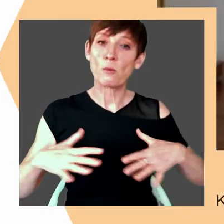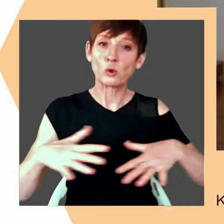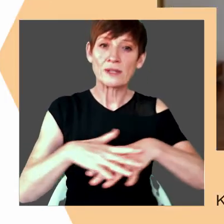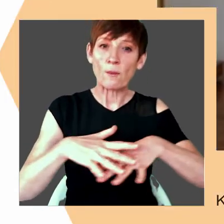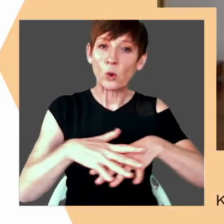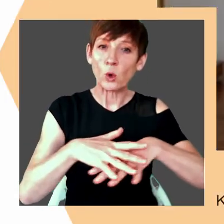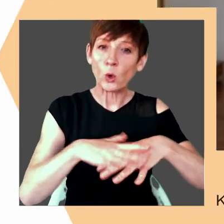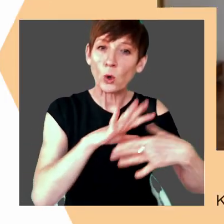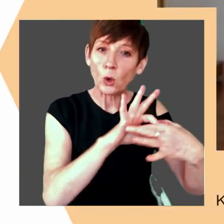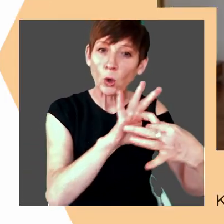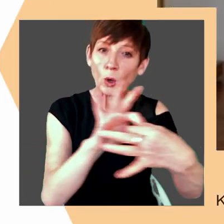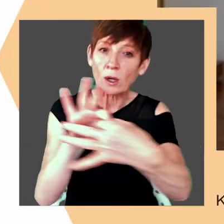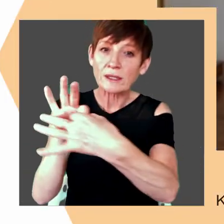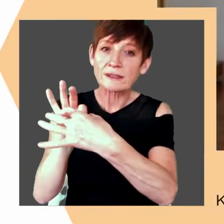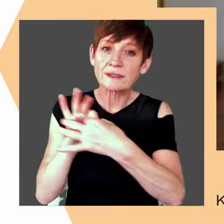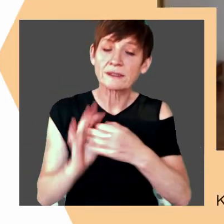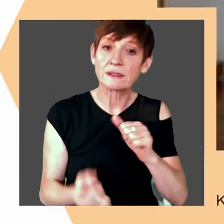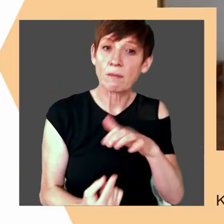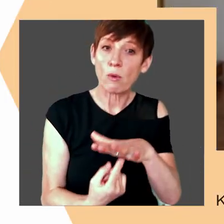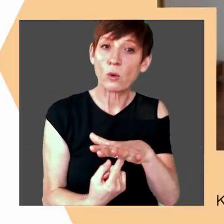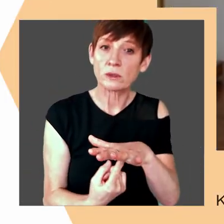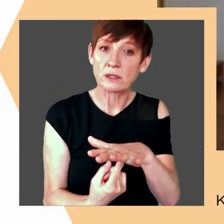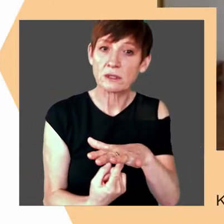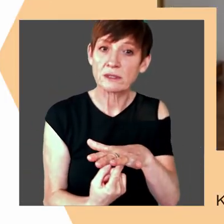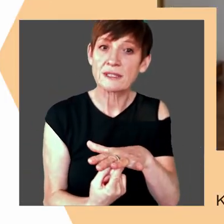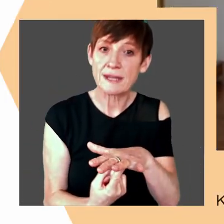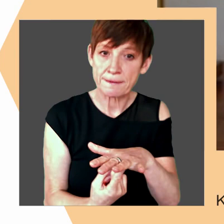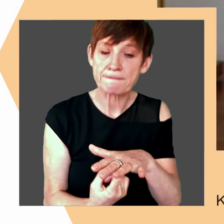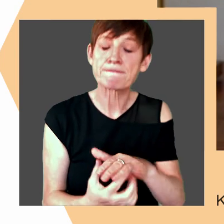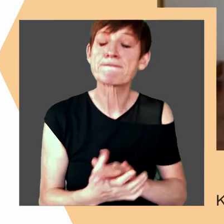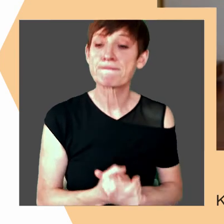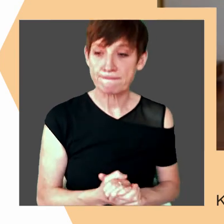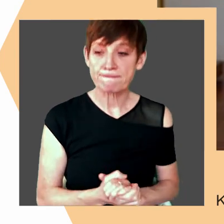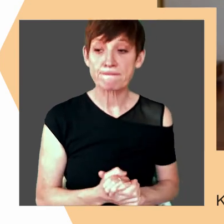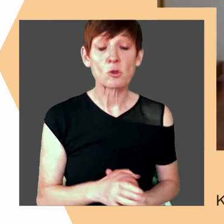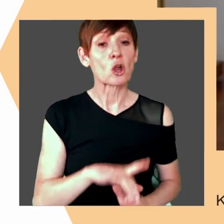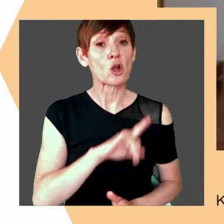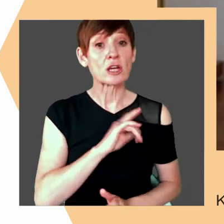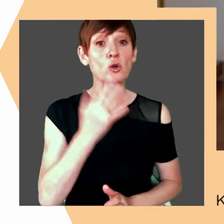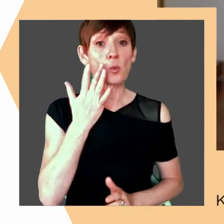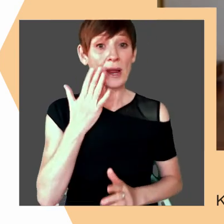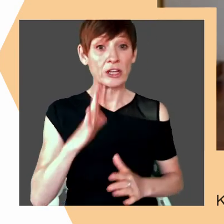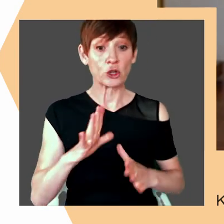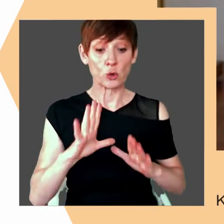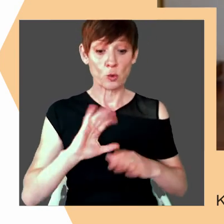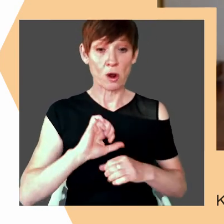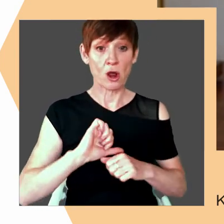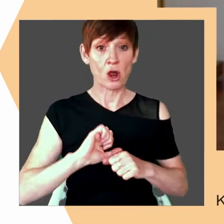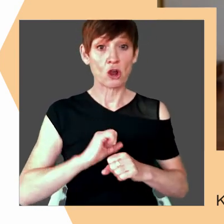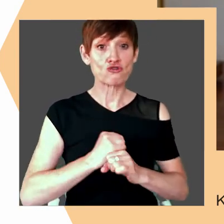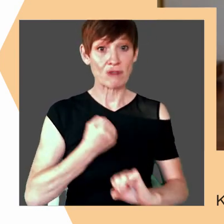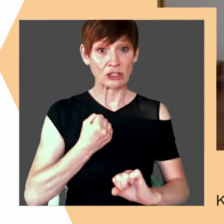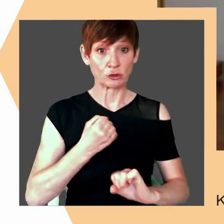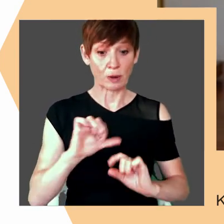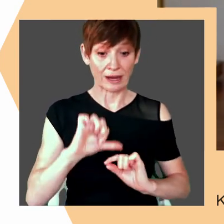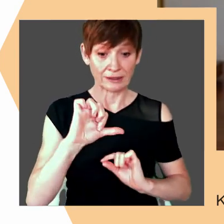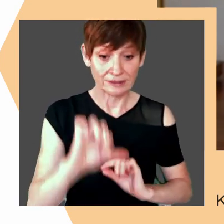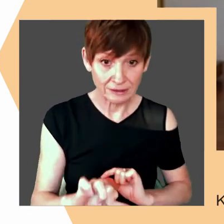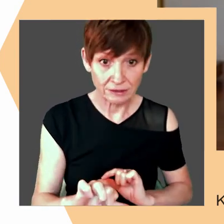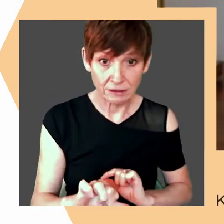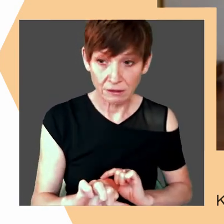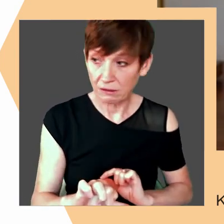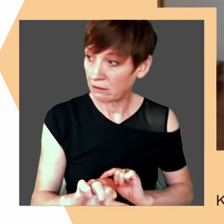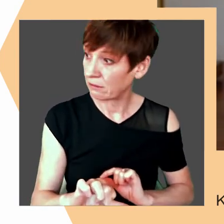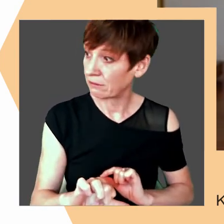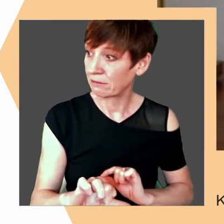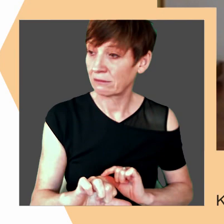with. I mean, one of the things that happens when you graduate is that you leave behind that security of a ready-made creative community. You